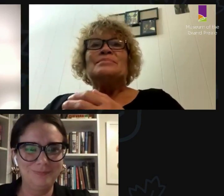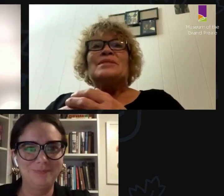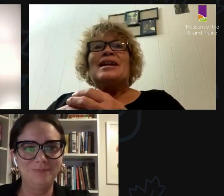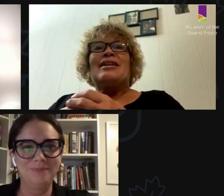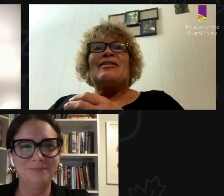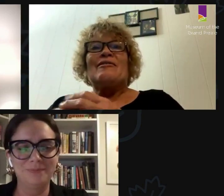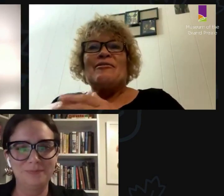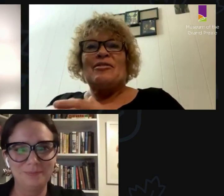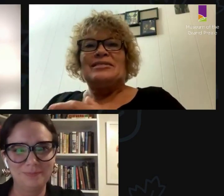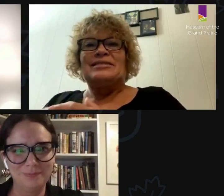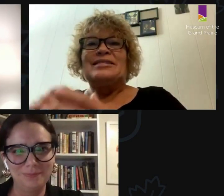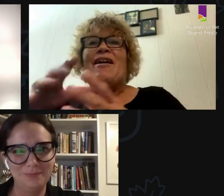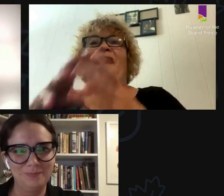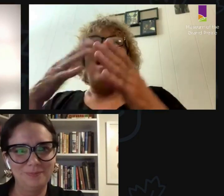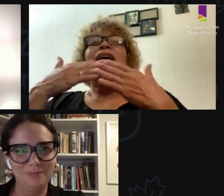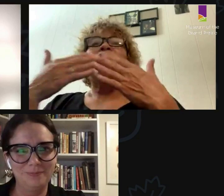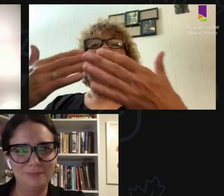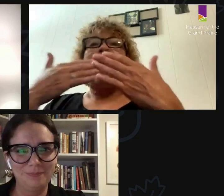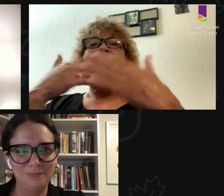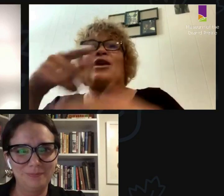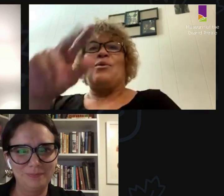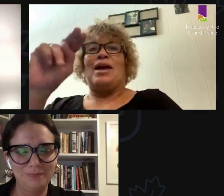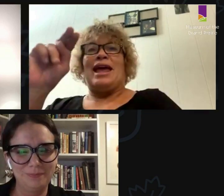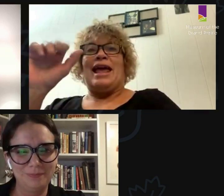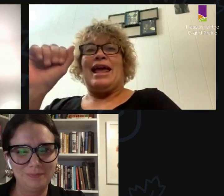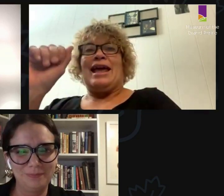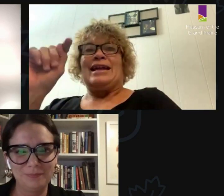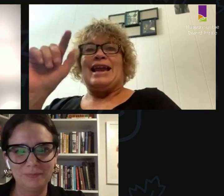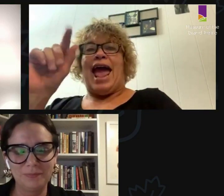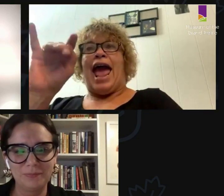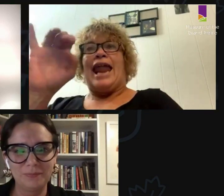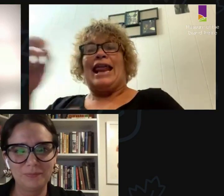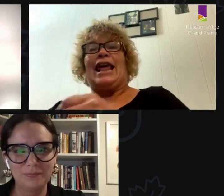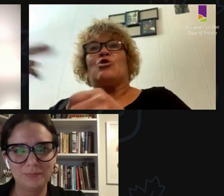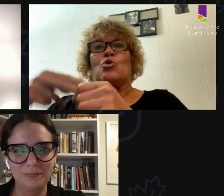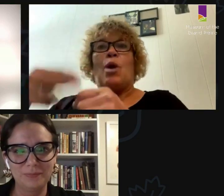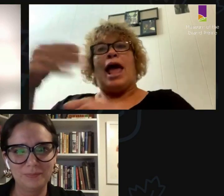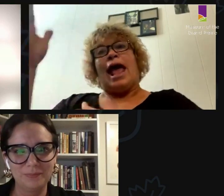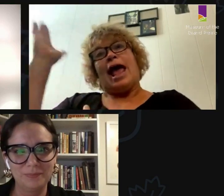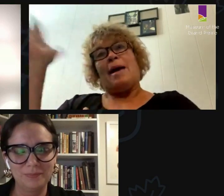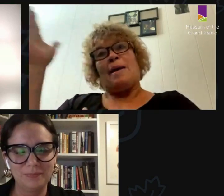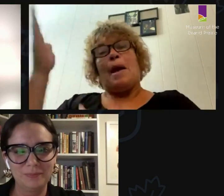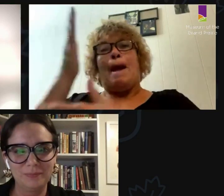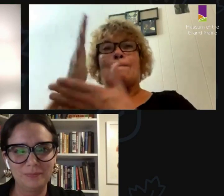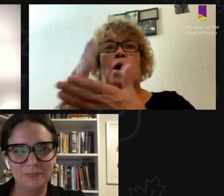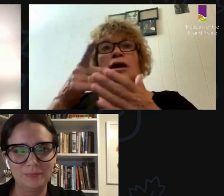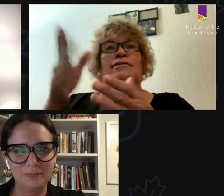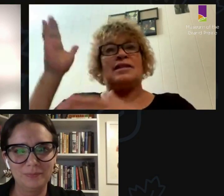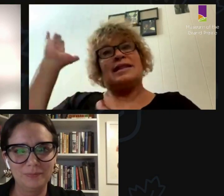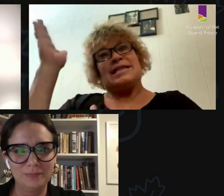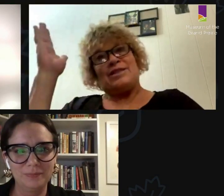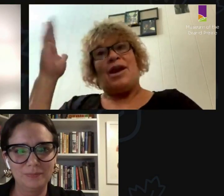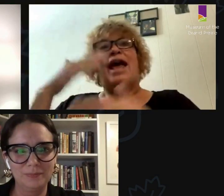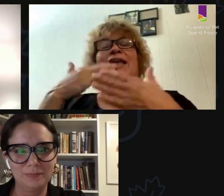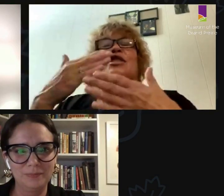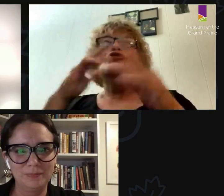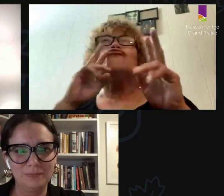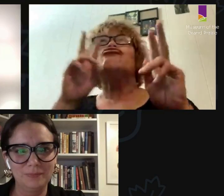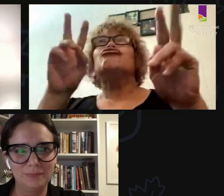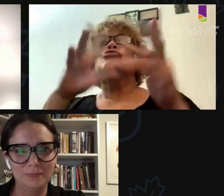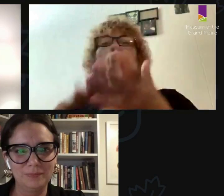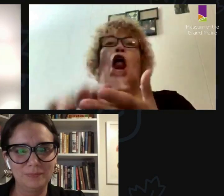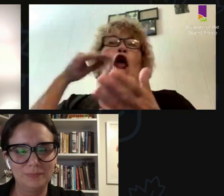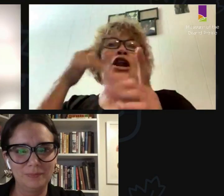Thank you so much, Natalie, for joining us tonight and presenting as part of the series. Looking forward to tonight's program, learning from